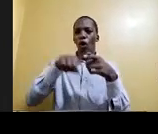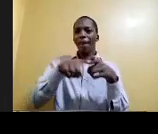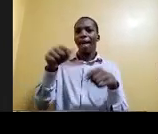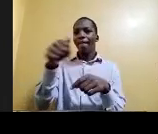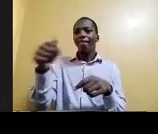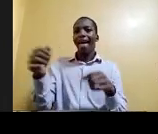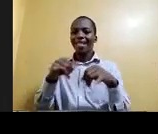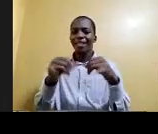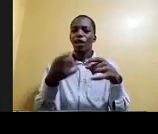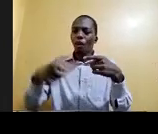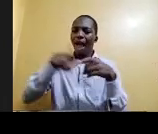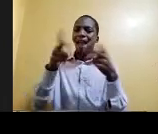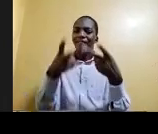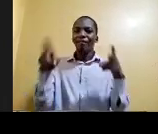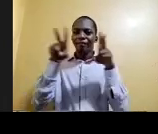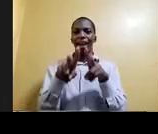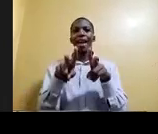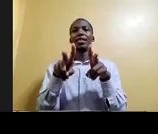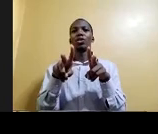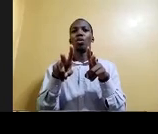add value to our